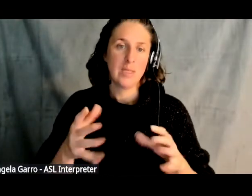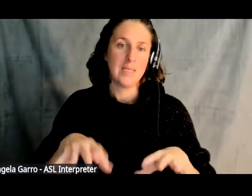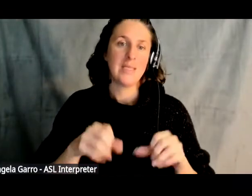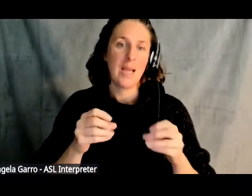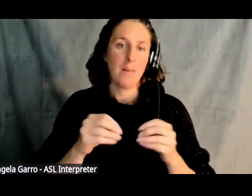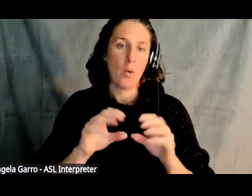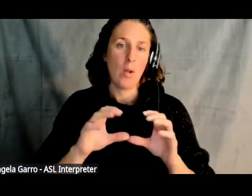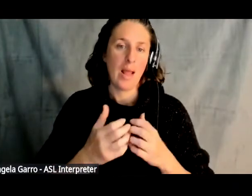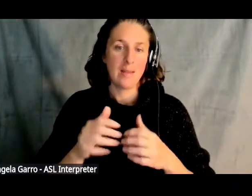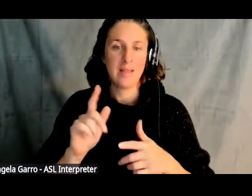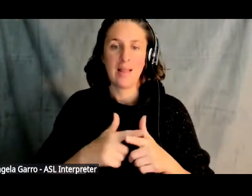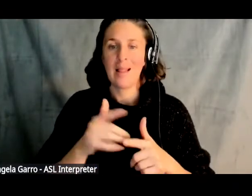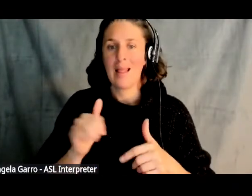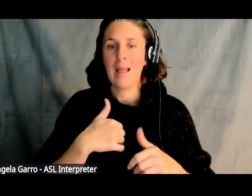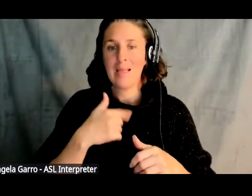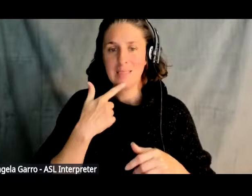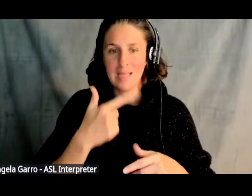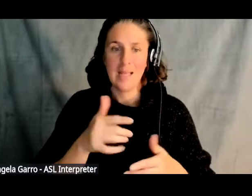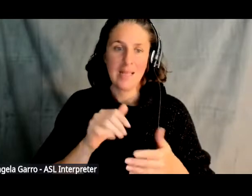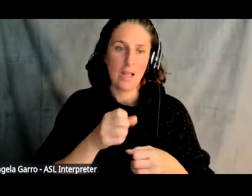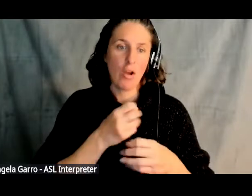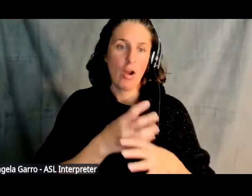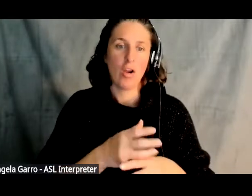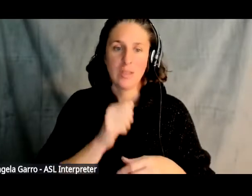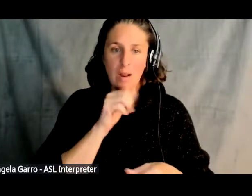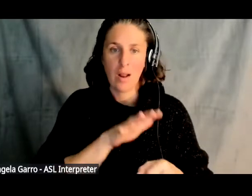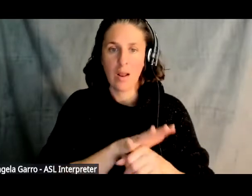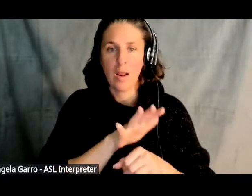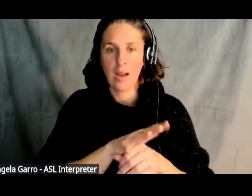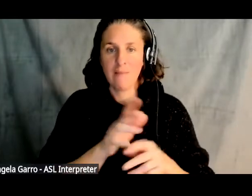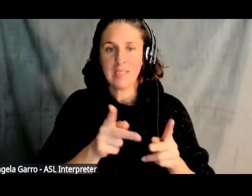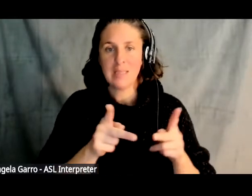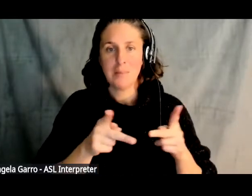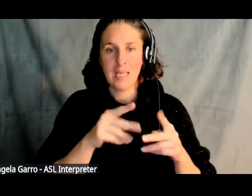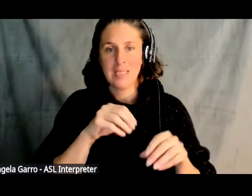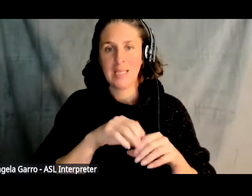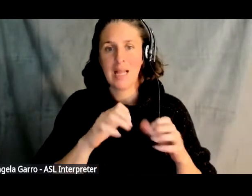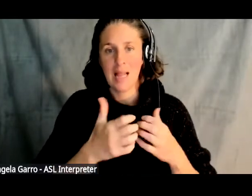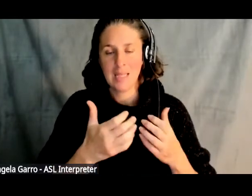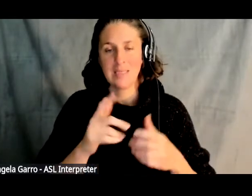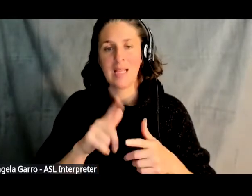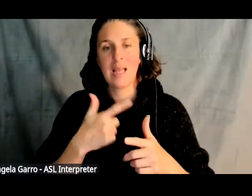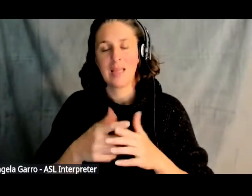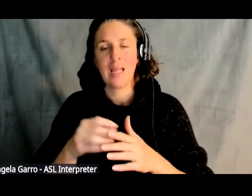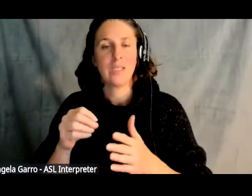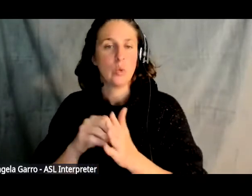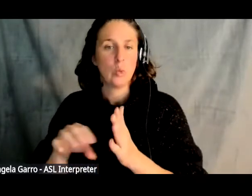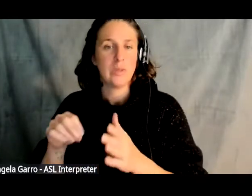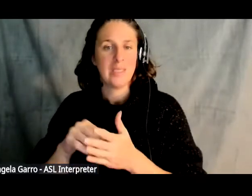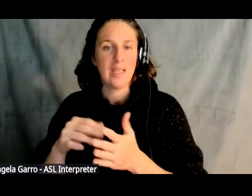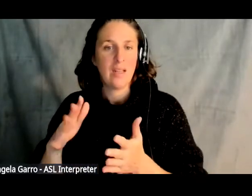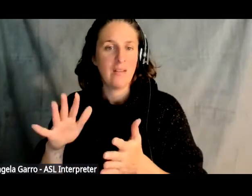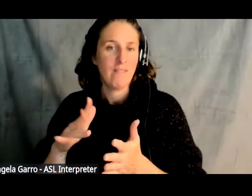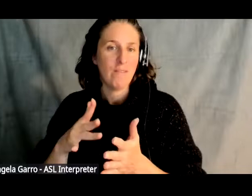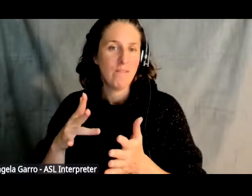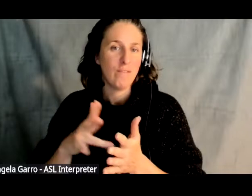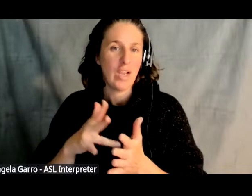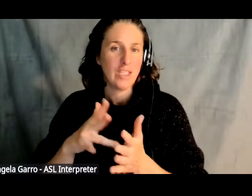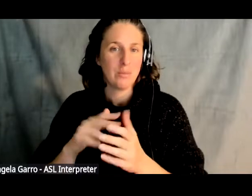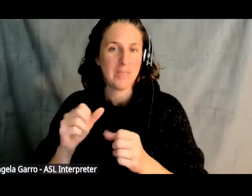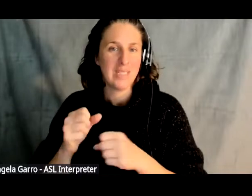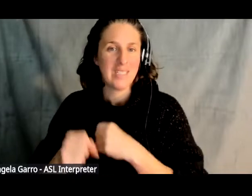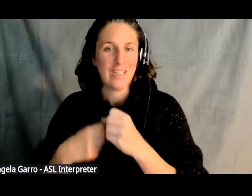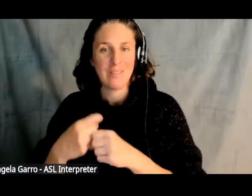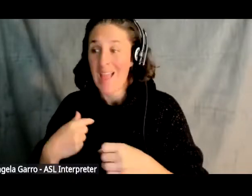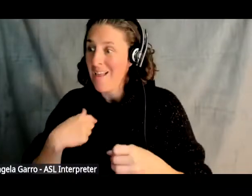then, like I said, that causes like not enough space in the classes, and then students in freshman year who are like, I love cooking, I